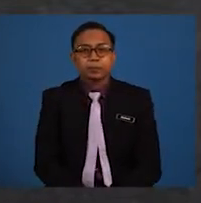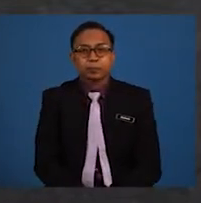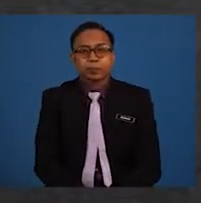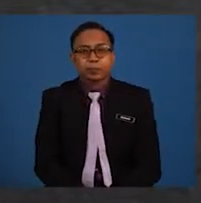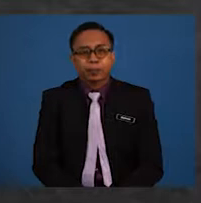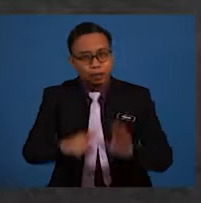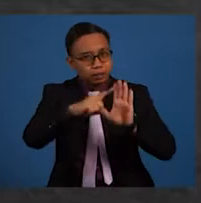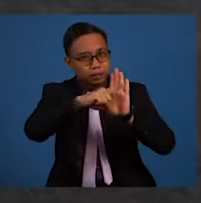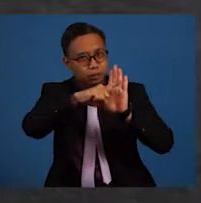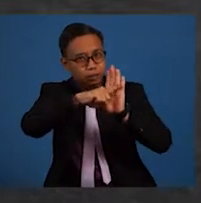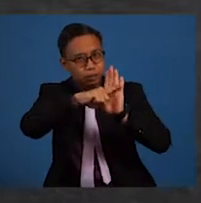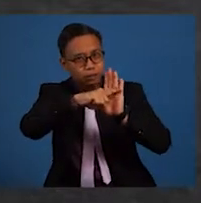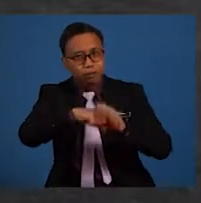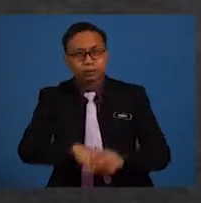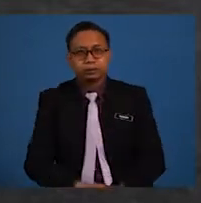The dash.